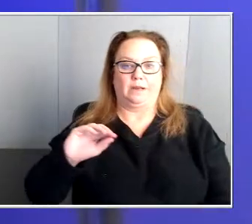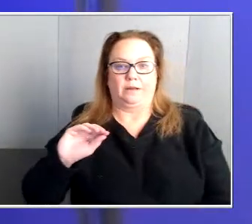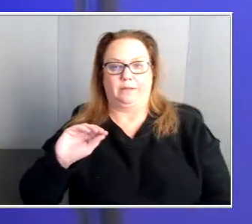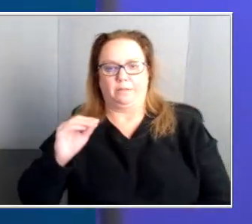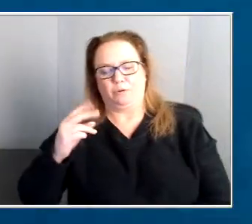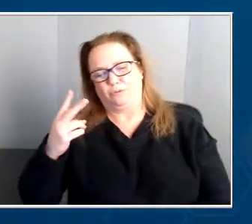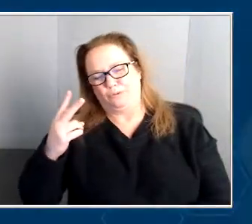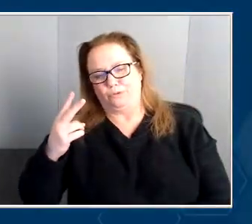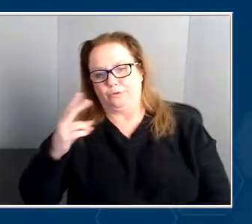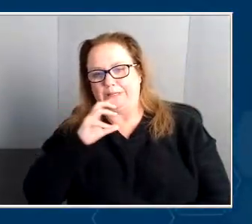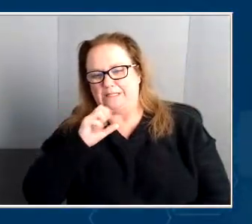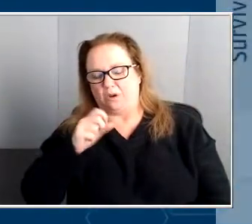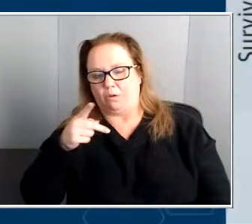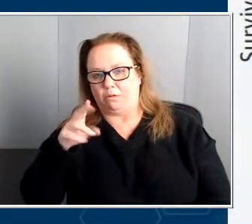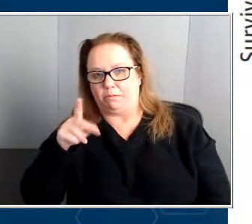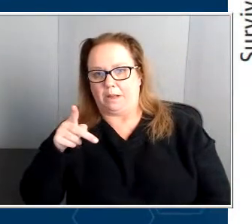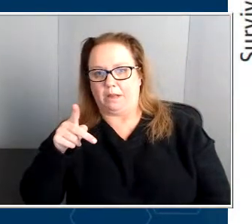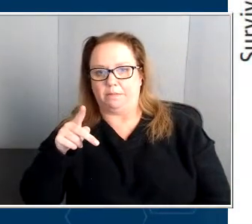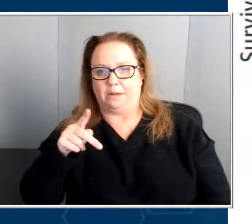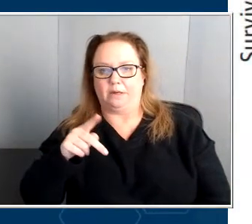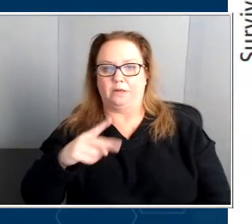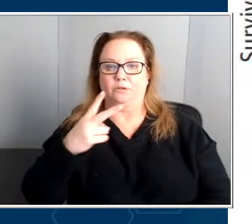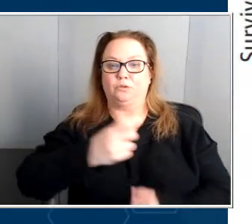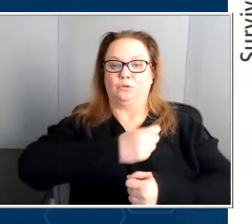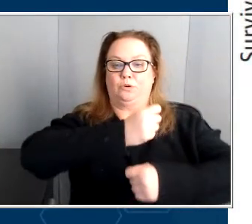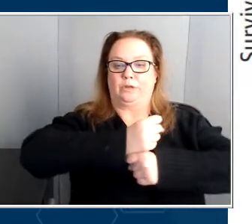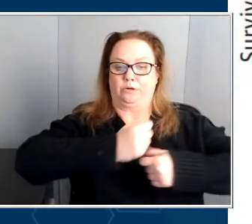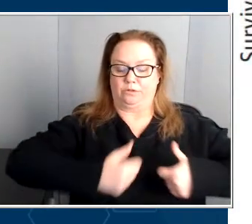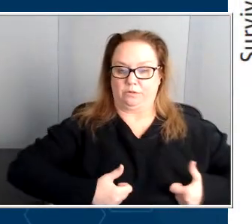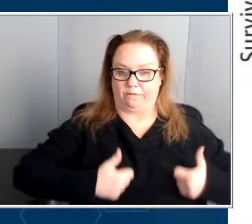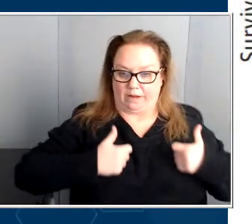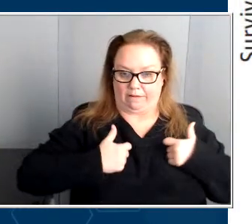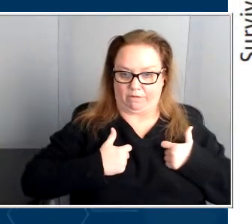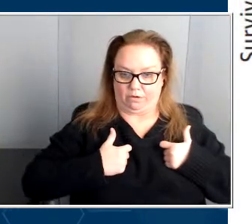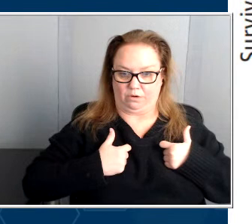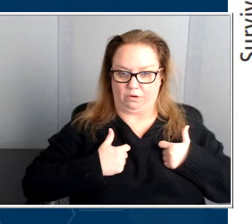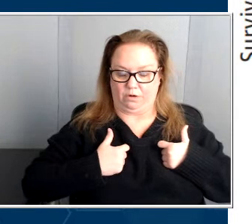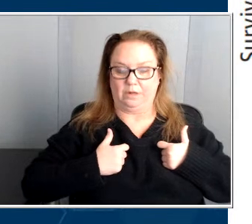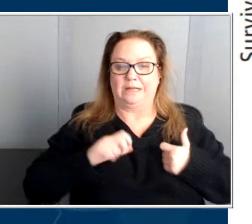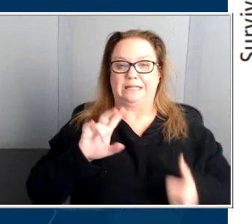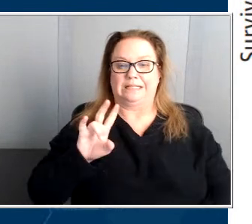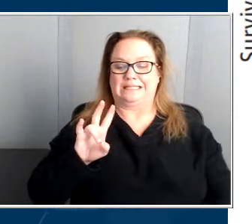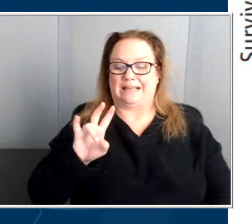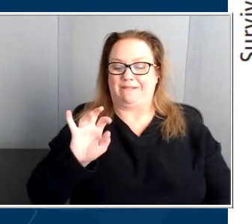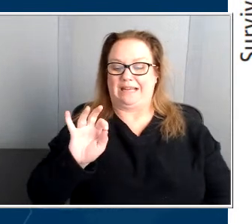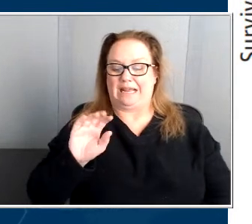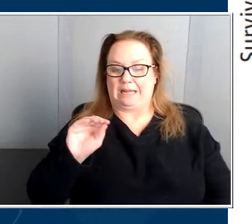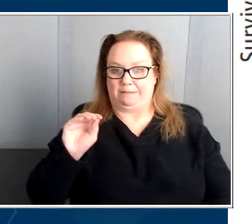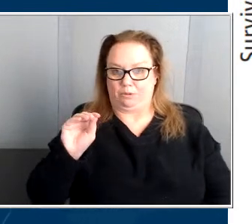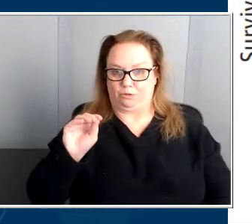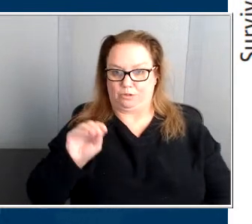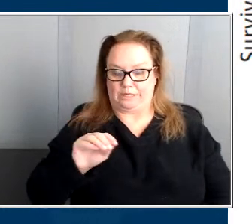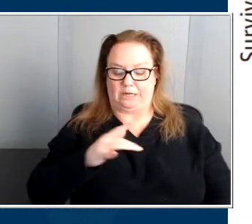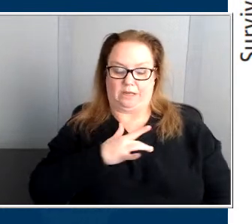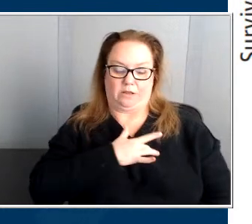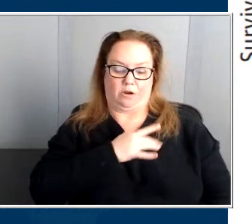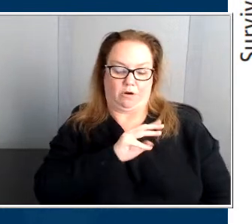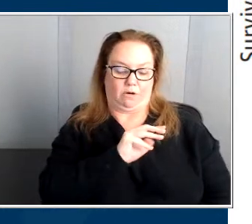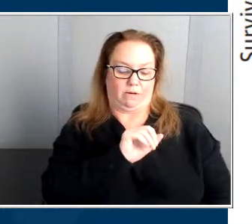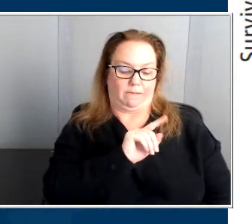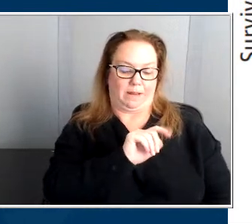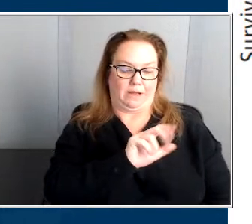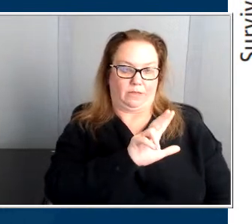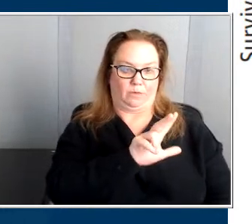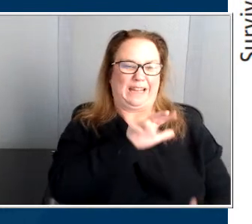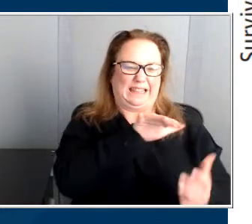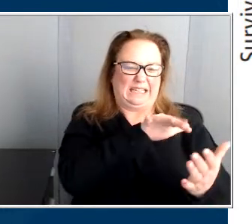an old pump. But 2-year survival is 79% in the HeartMate 3 group in this trial, overall survival.